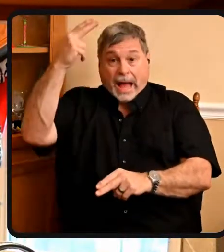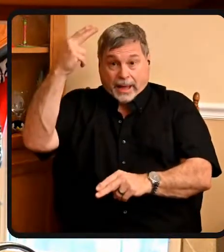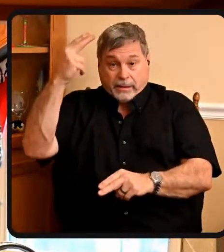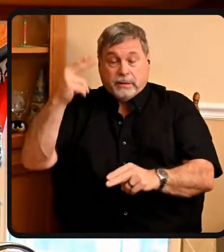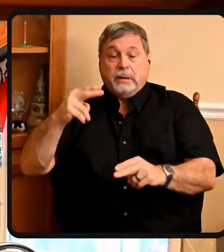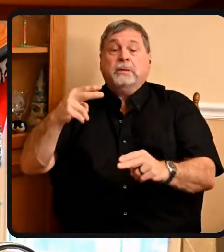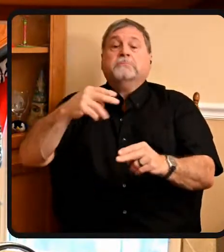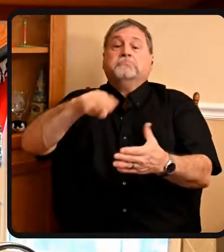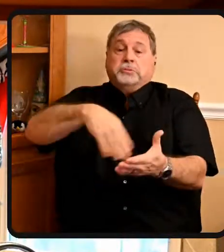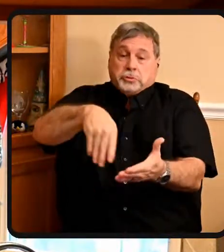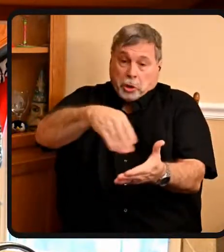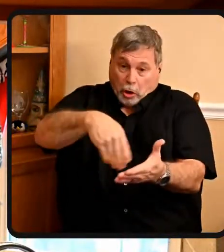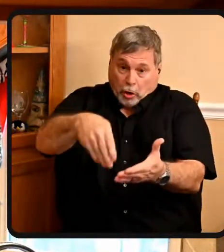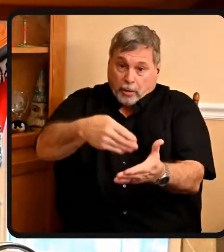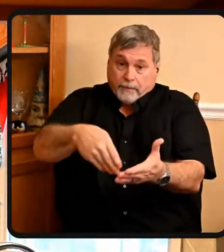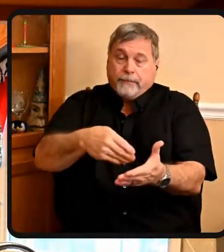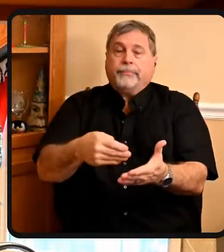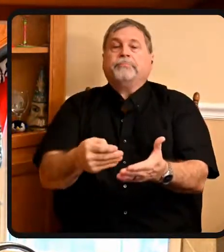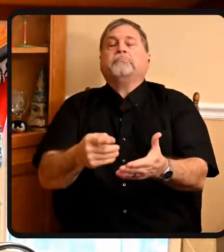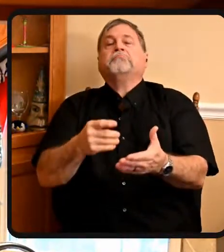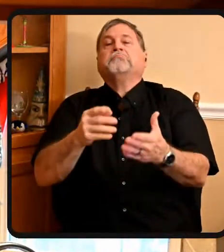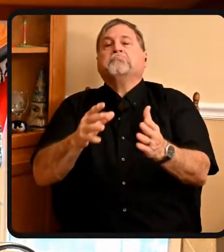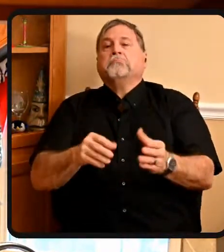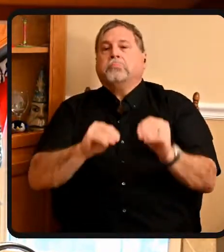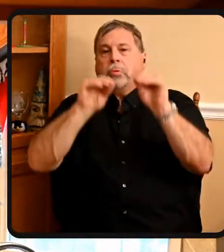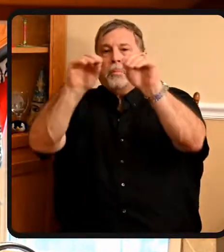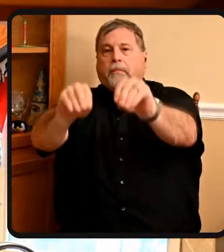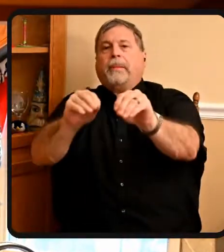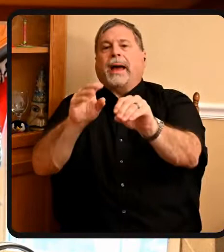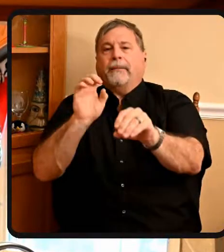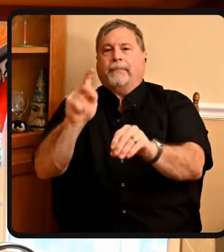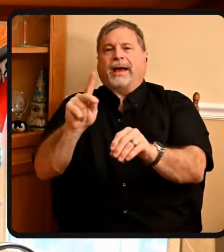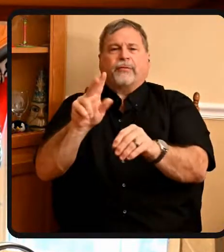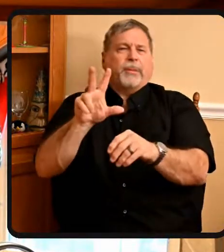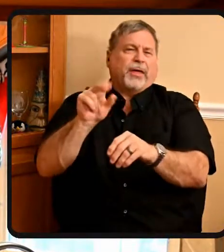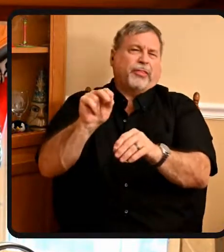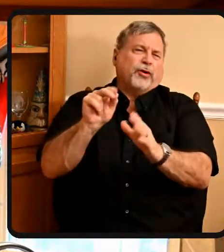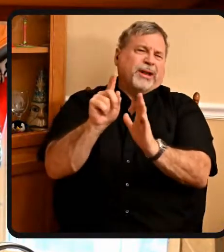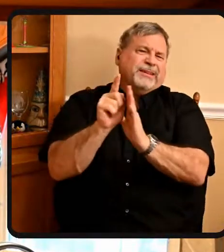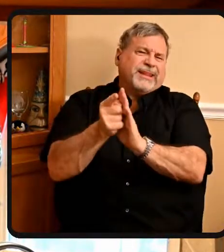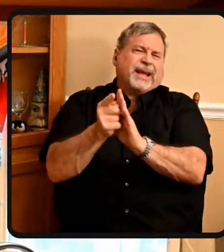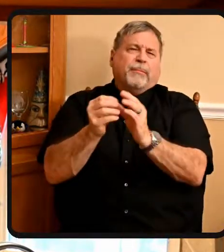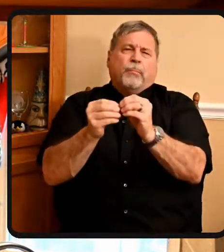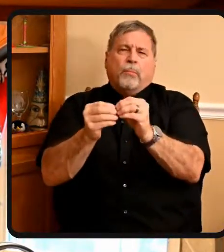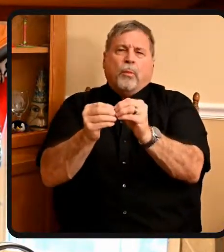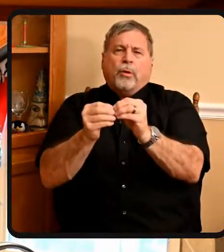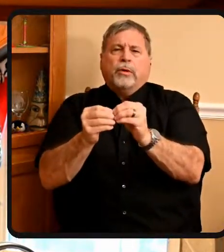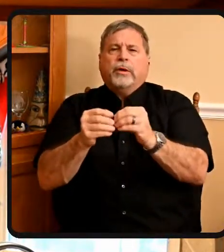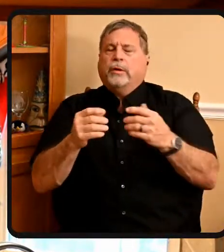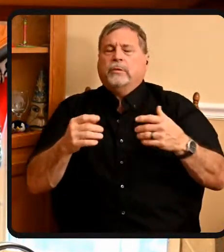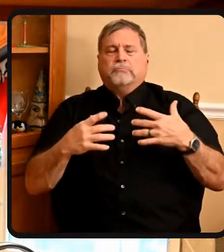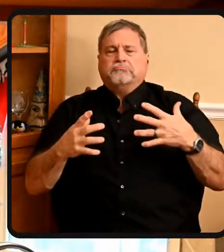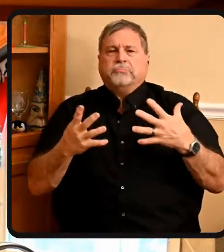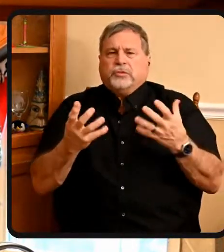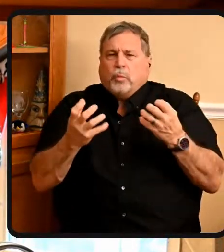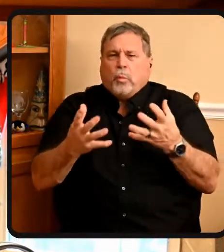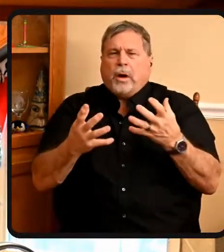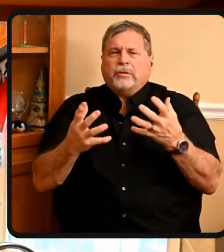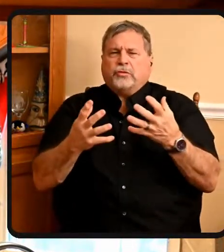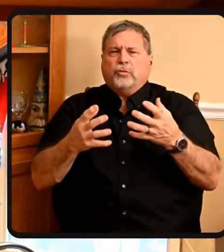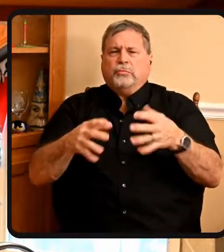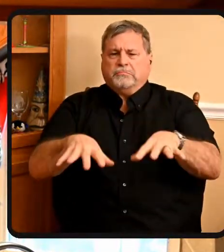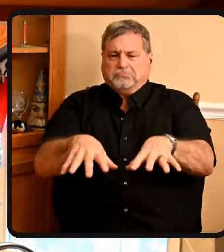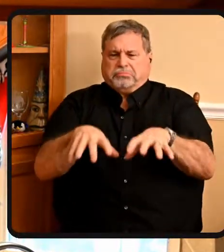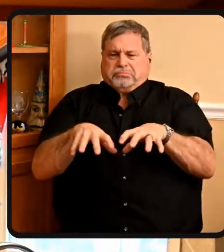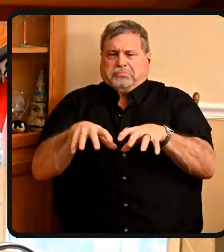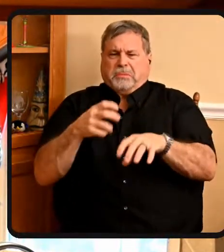Stir them around a little bit, let them set for a few seconds. Put it back in for about another 30 and stir it. Now, what you're trying not to do, you don't